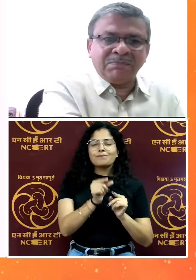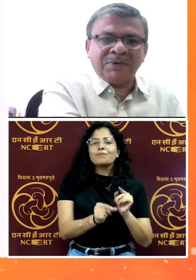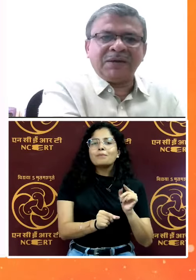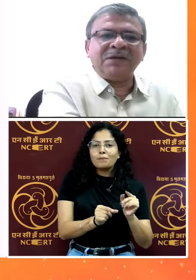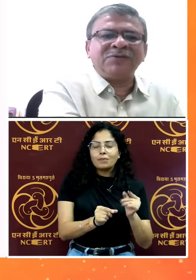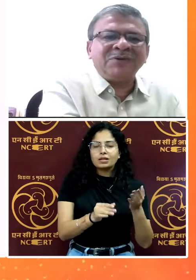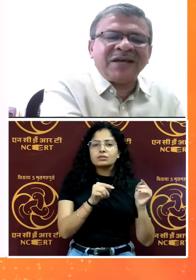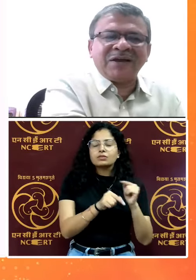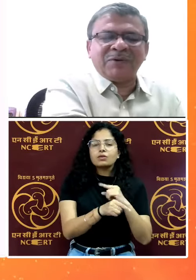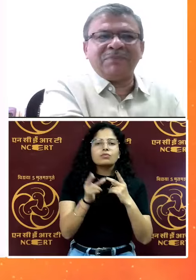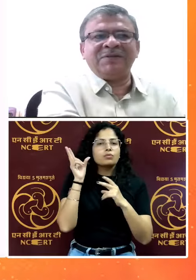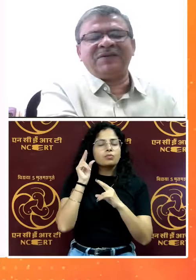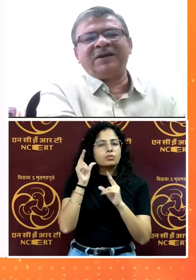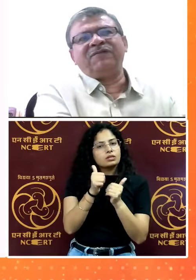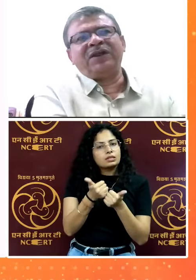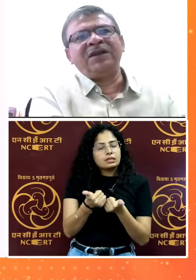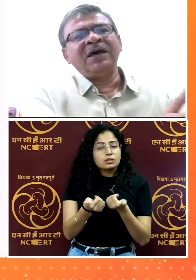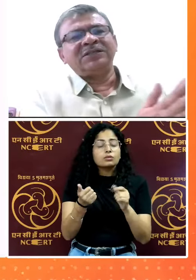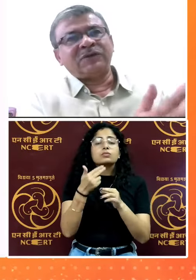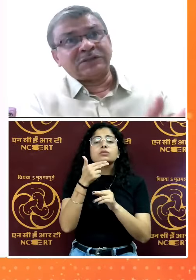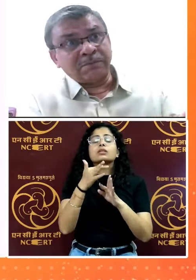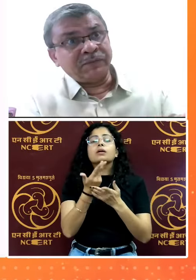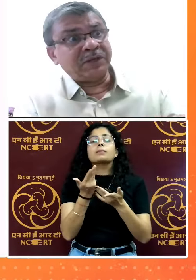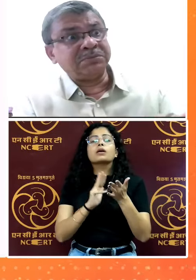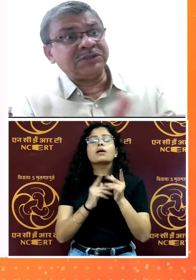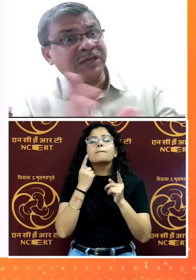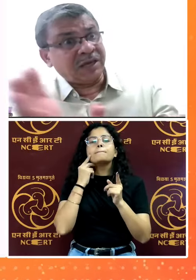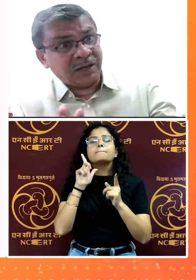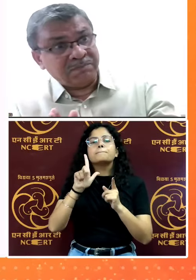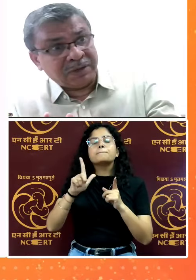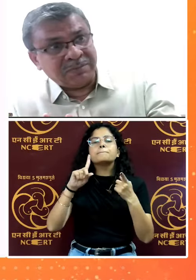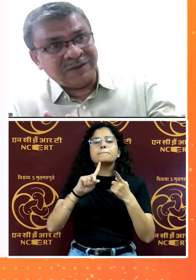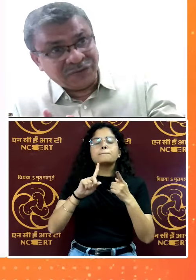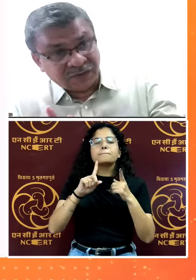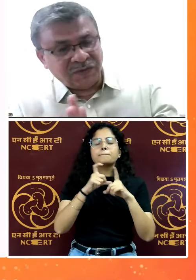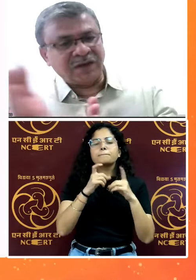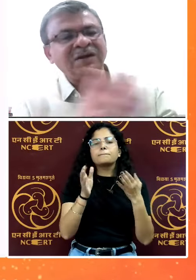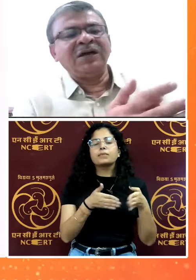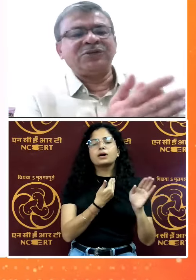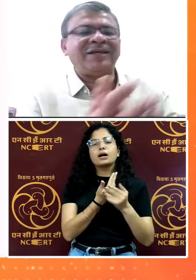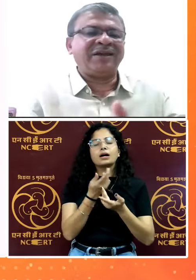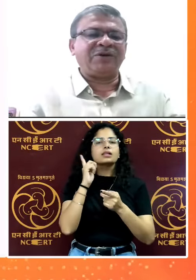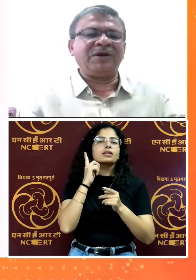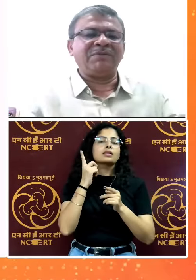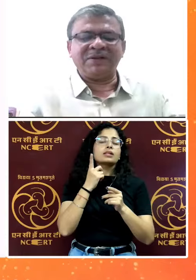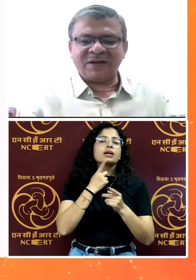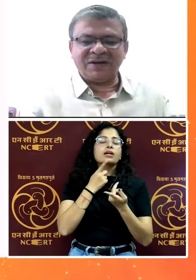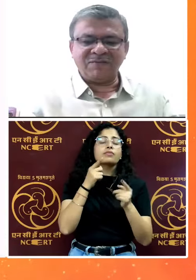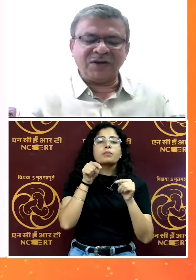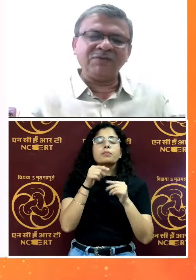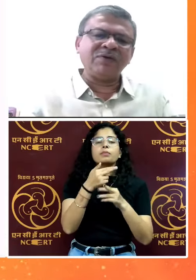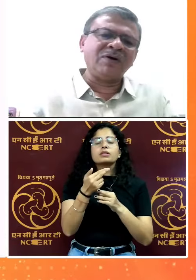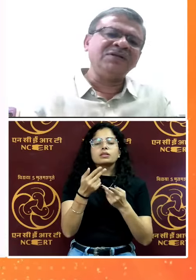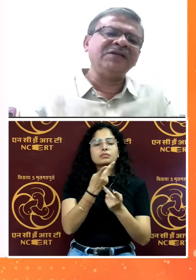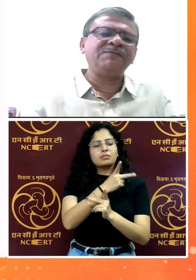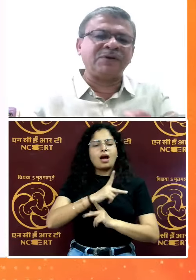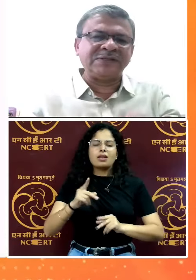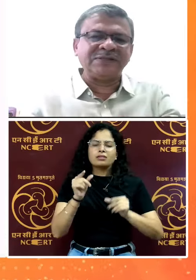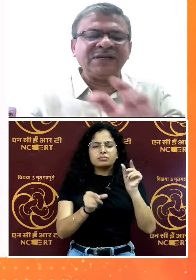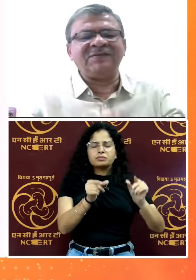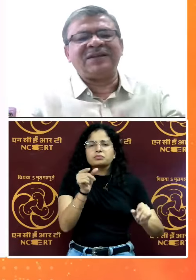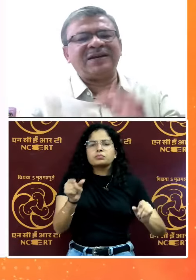hearing impairment. So their requirements are different. So some of them, the hearing impairment is severe. So their requirements are different. So all